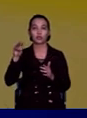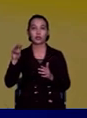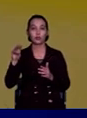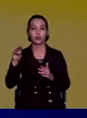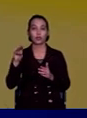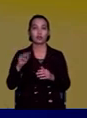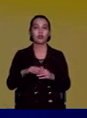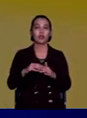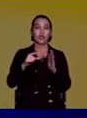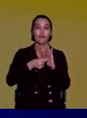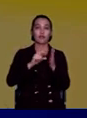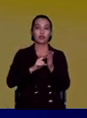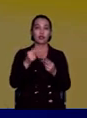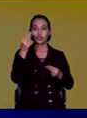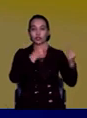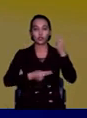chizamiz.